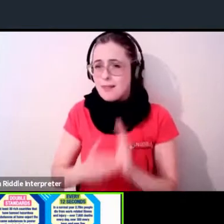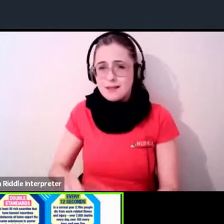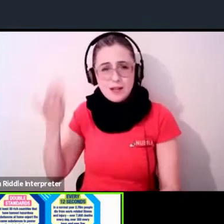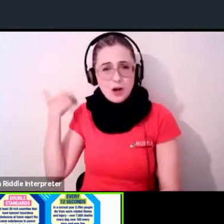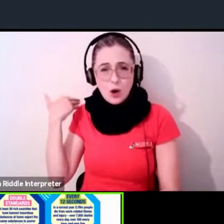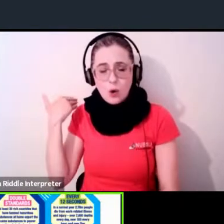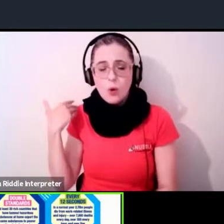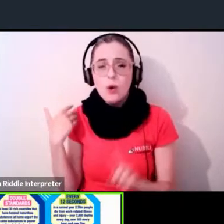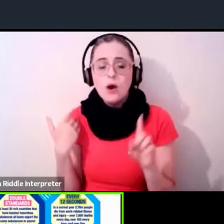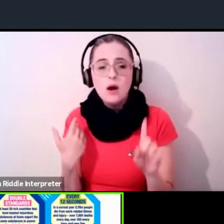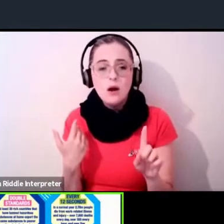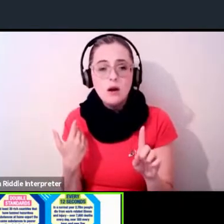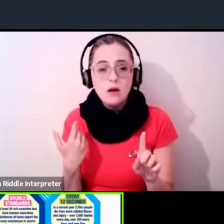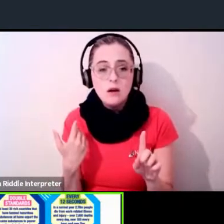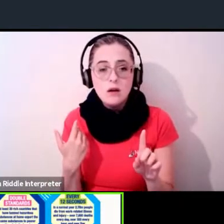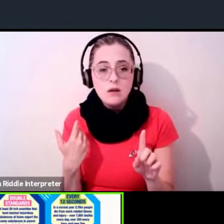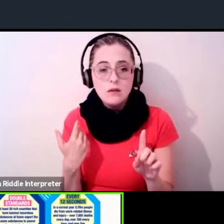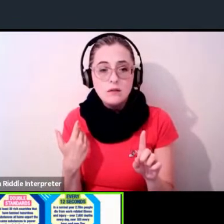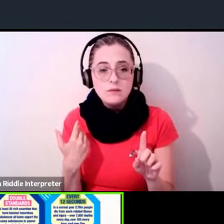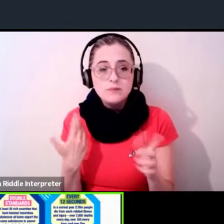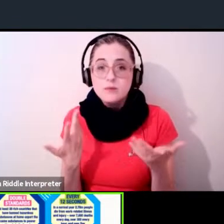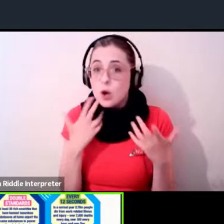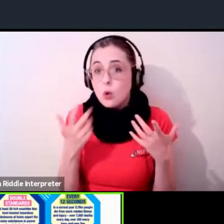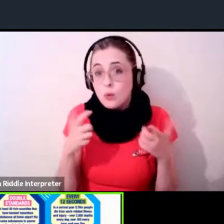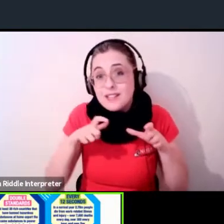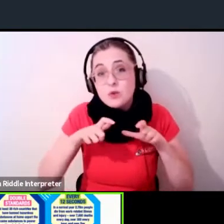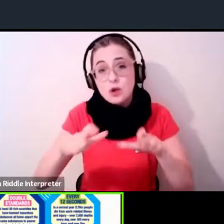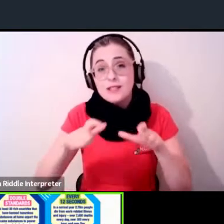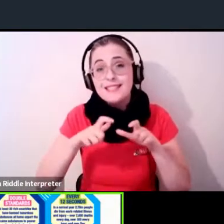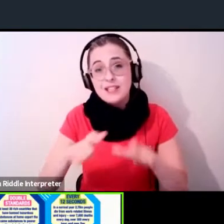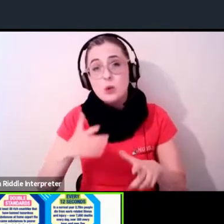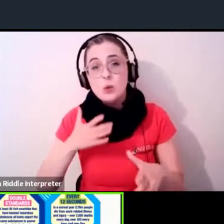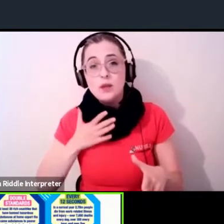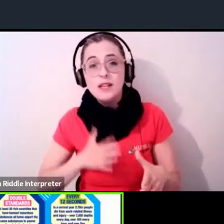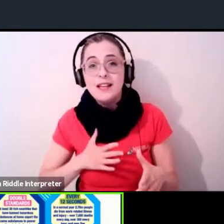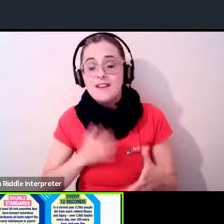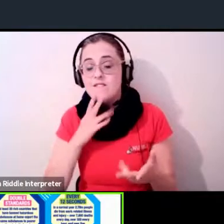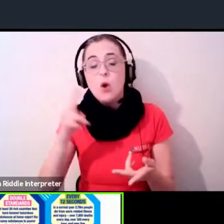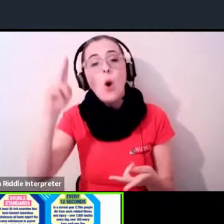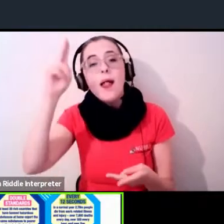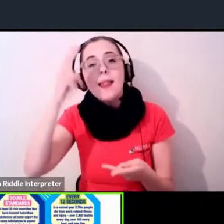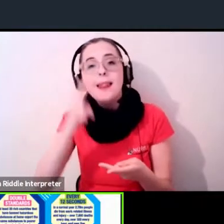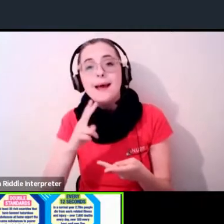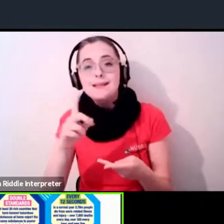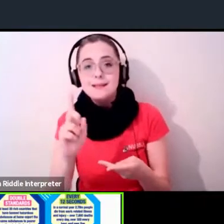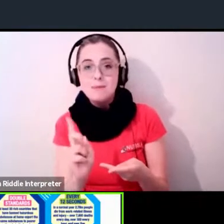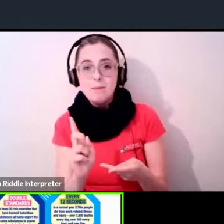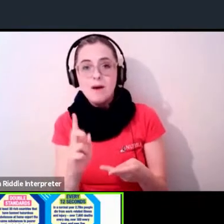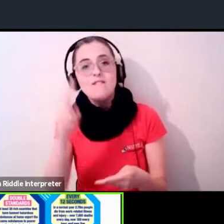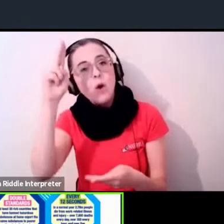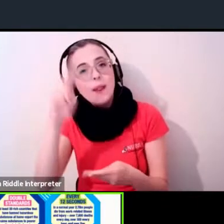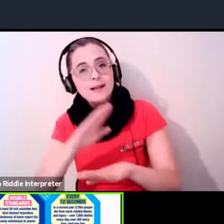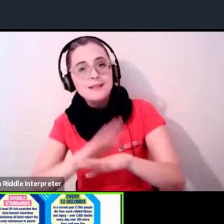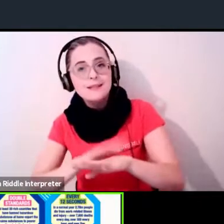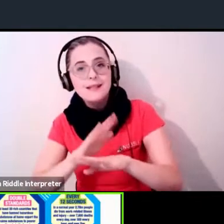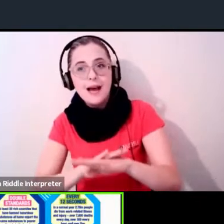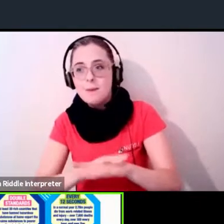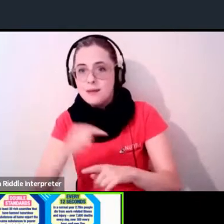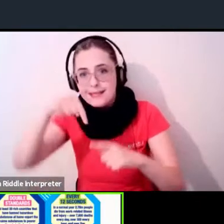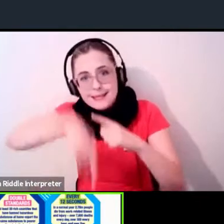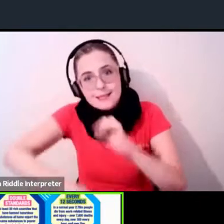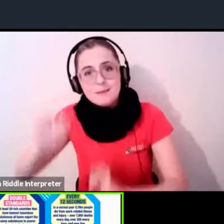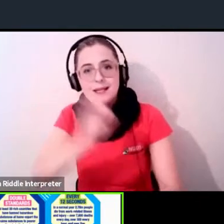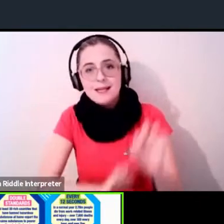Such as the need, and continuing the need for less people and for less time, physical distancing, enhanced cleaning, working from home